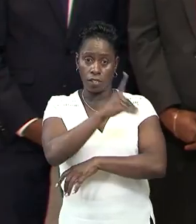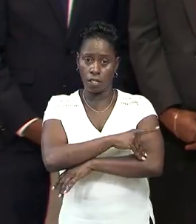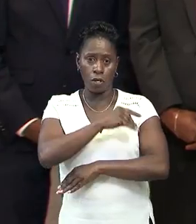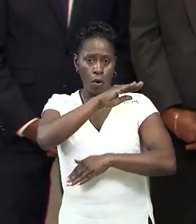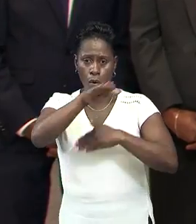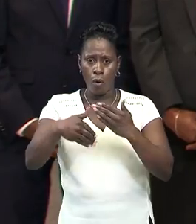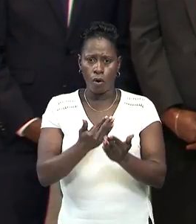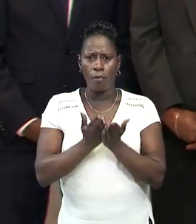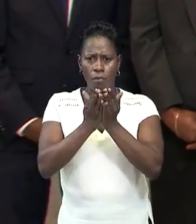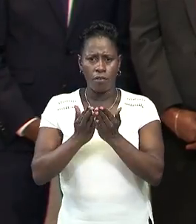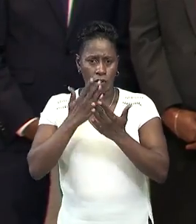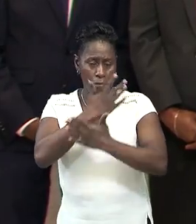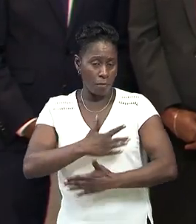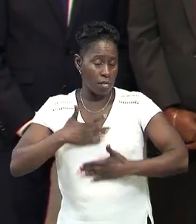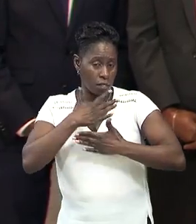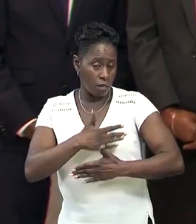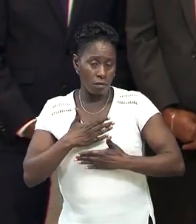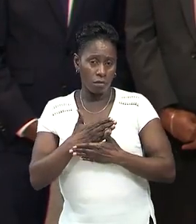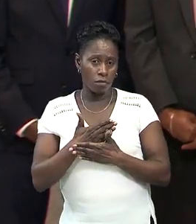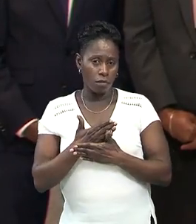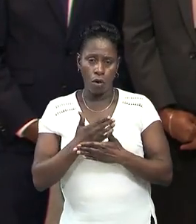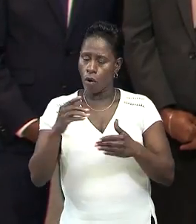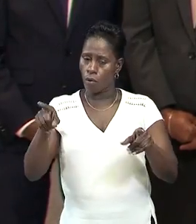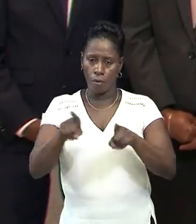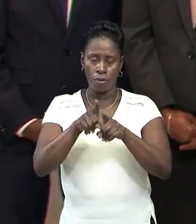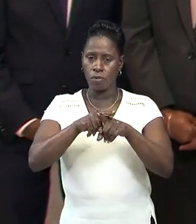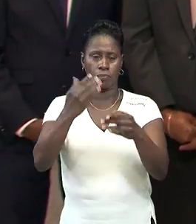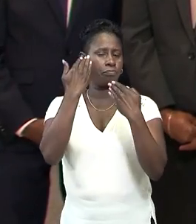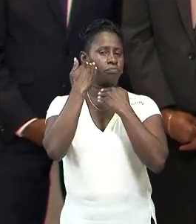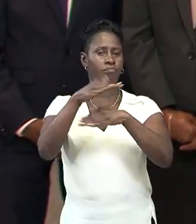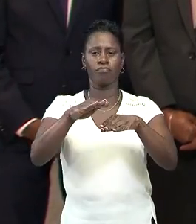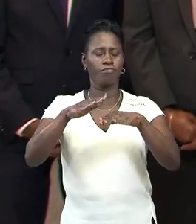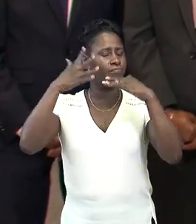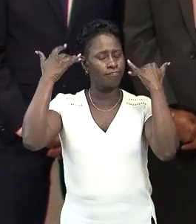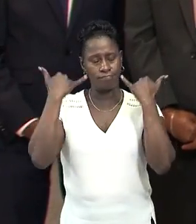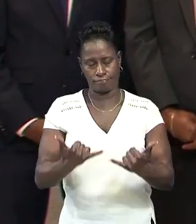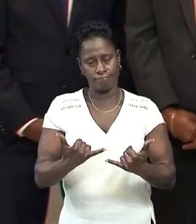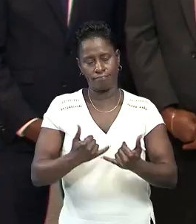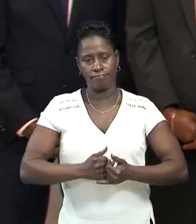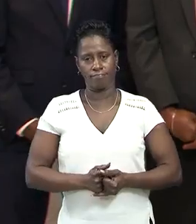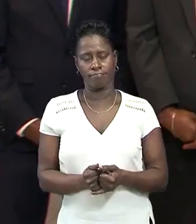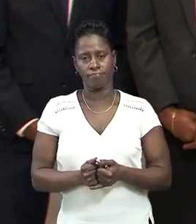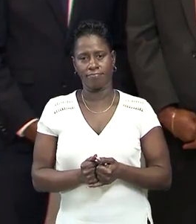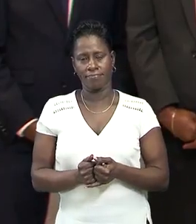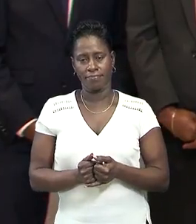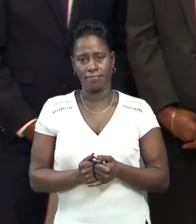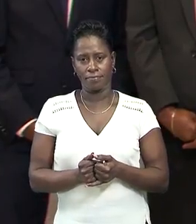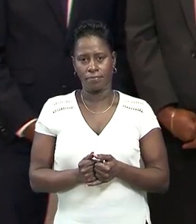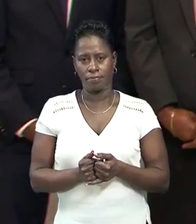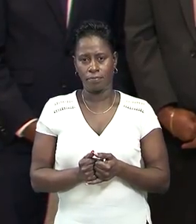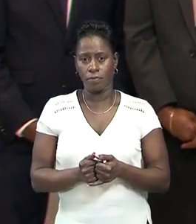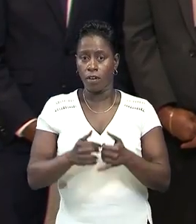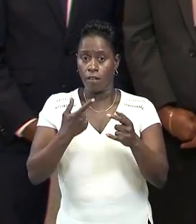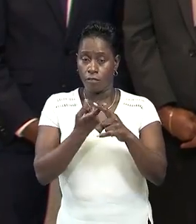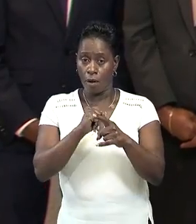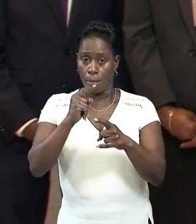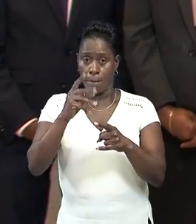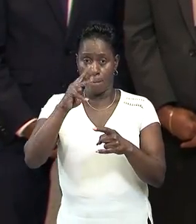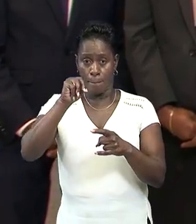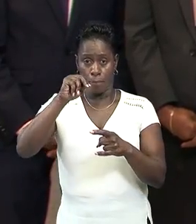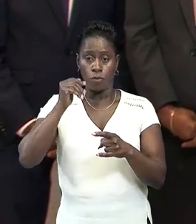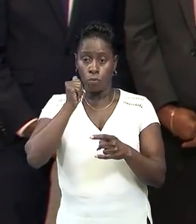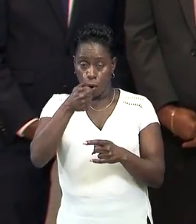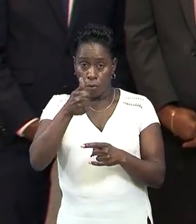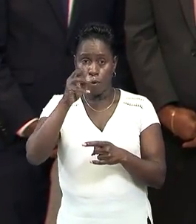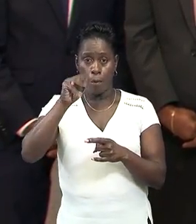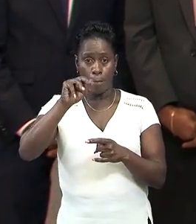pleasure craft calls into St. Lucia will be suspended with immediate effect. Effective March 17th,